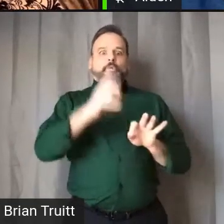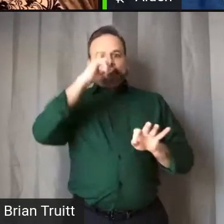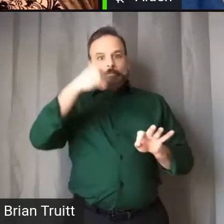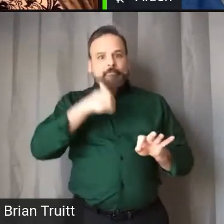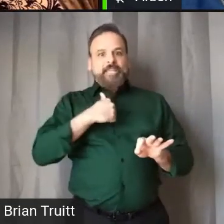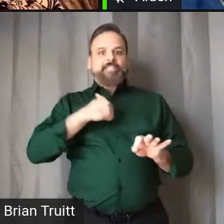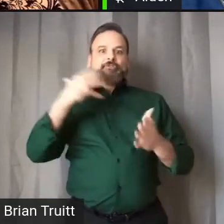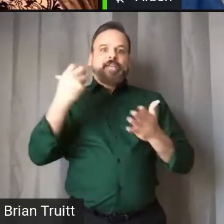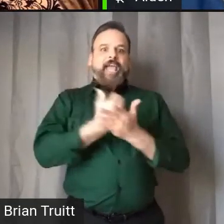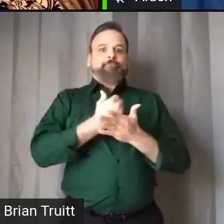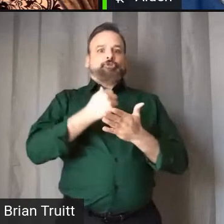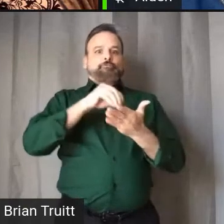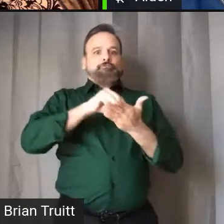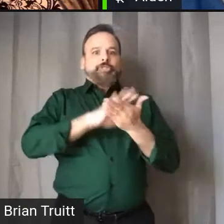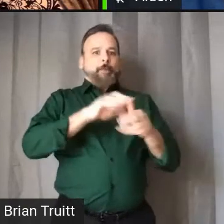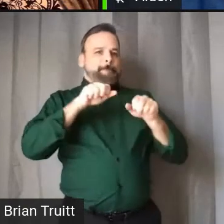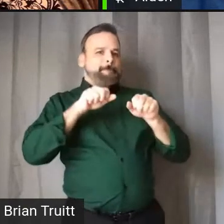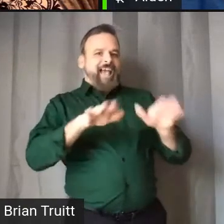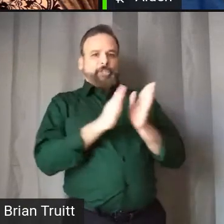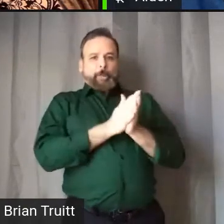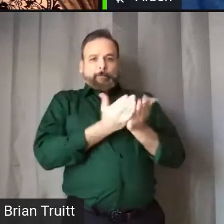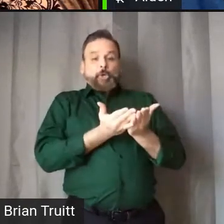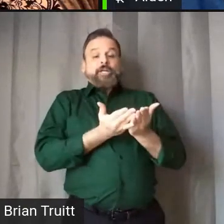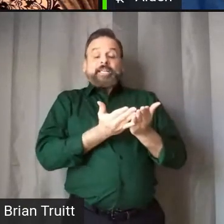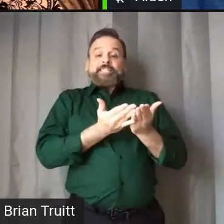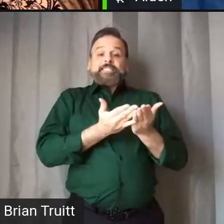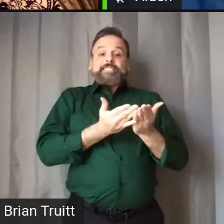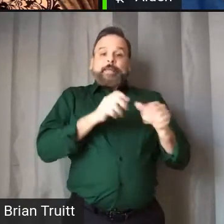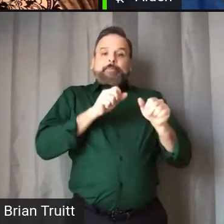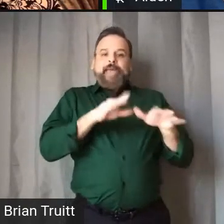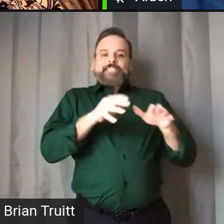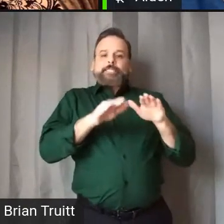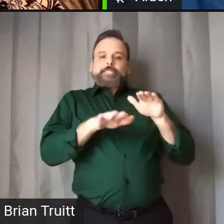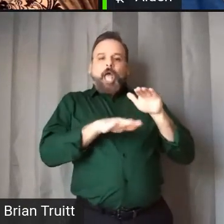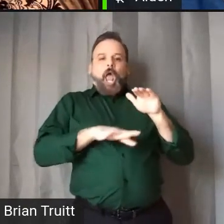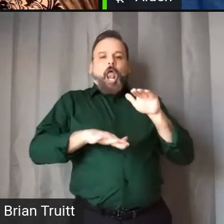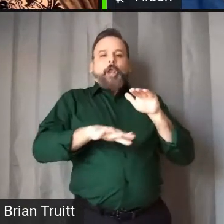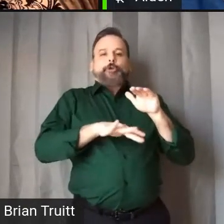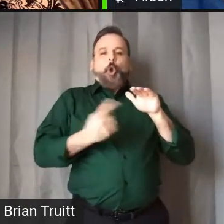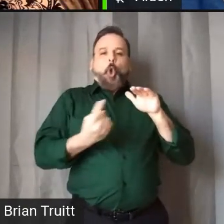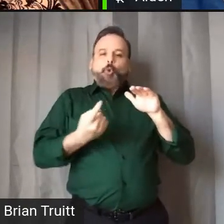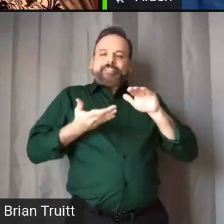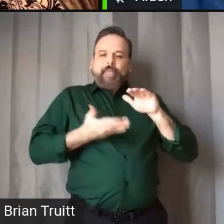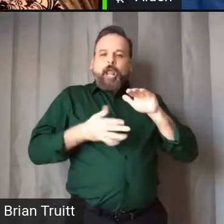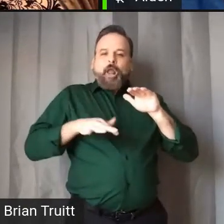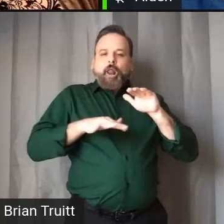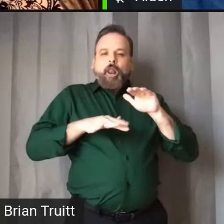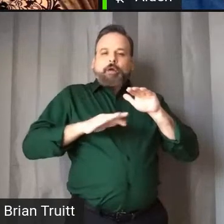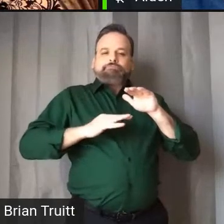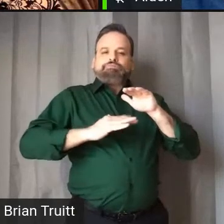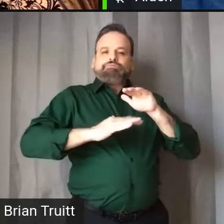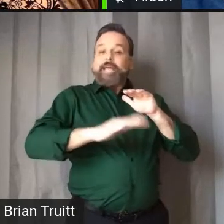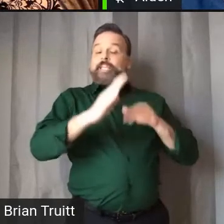page is the idea of magic as an undercurrent, as something that's always there and you never know quite what it's going to